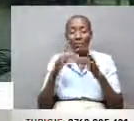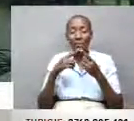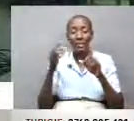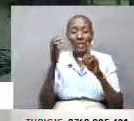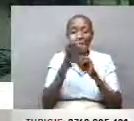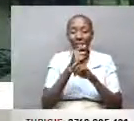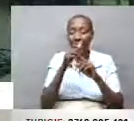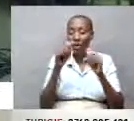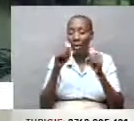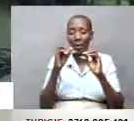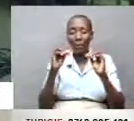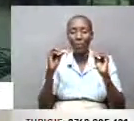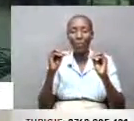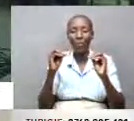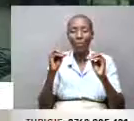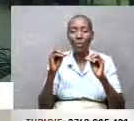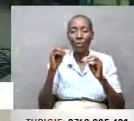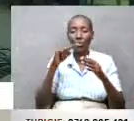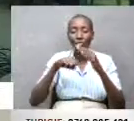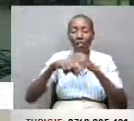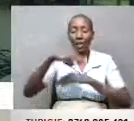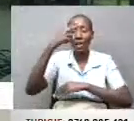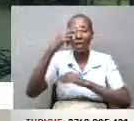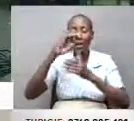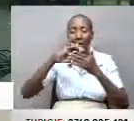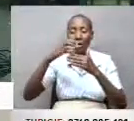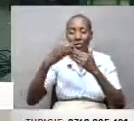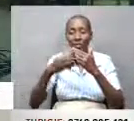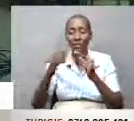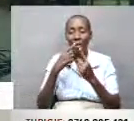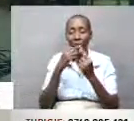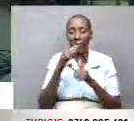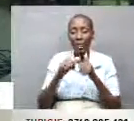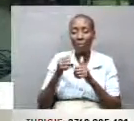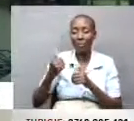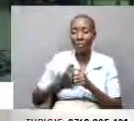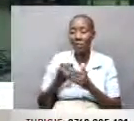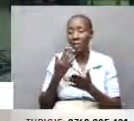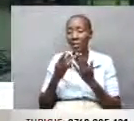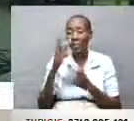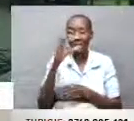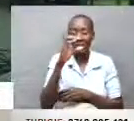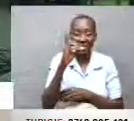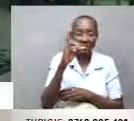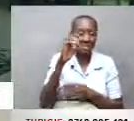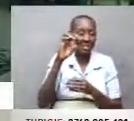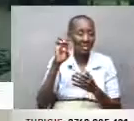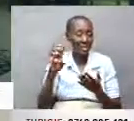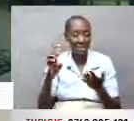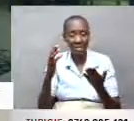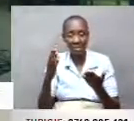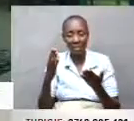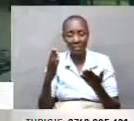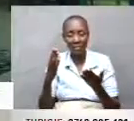good enough to take them for higher courses. And I'm talking about girls who got grades like in the categories of D and E. And the main